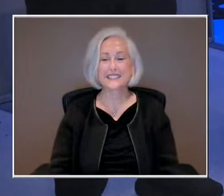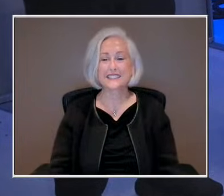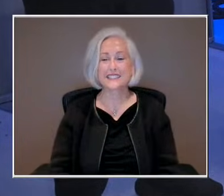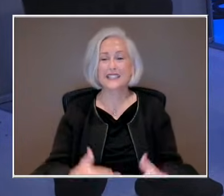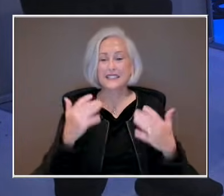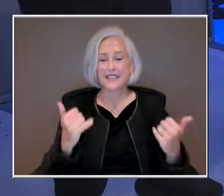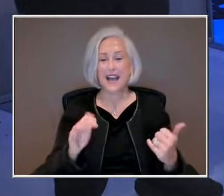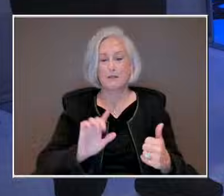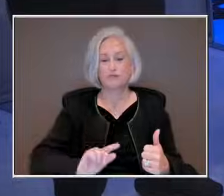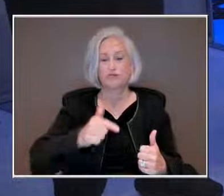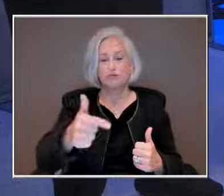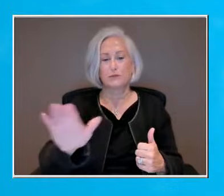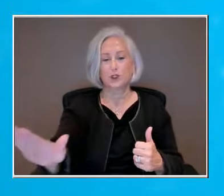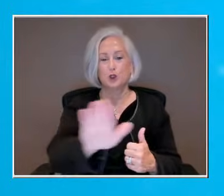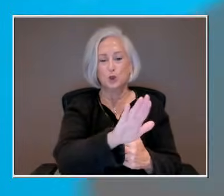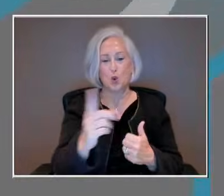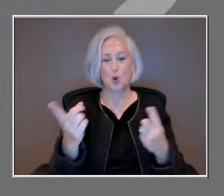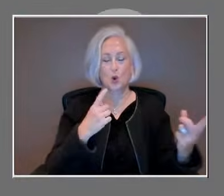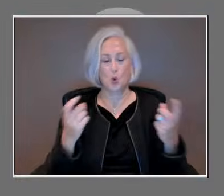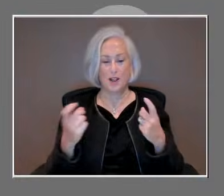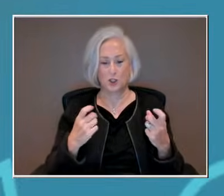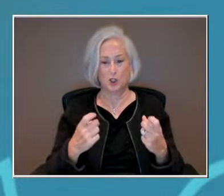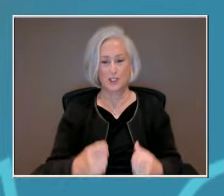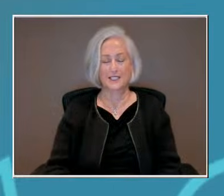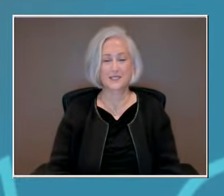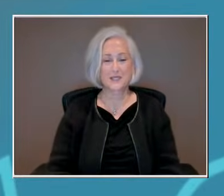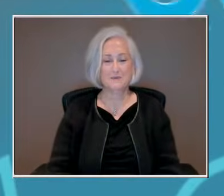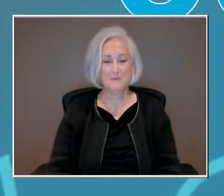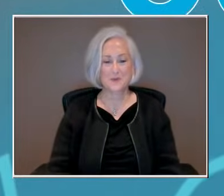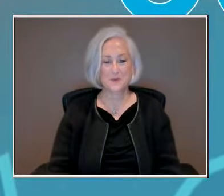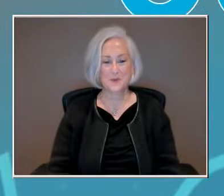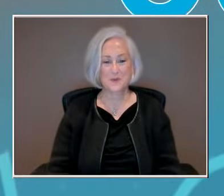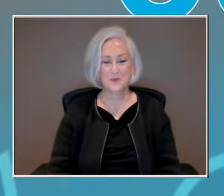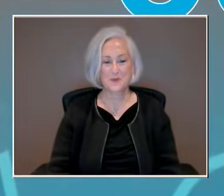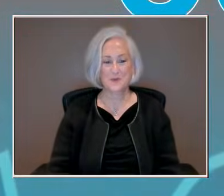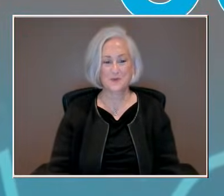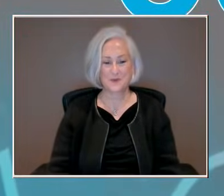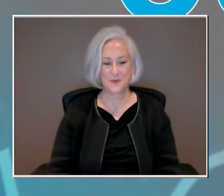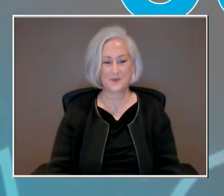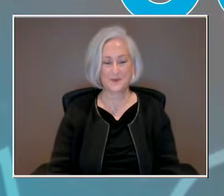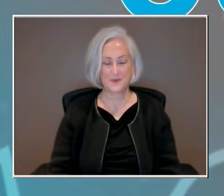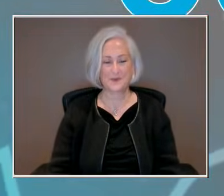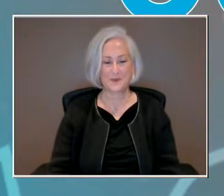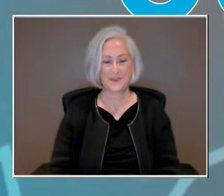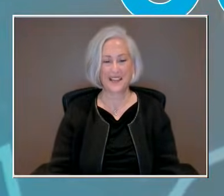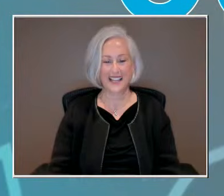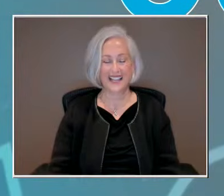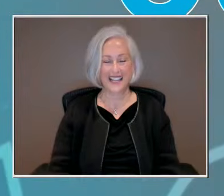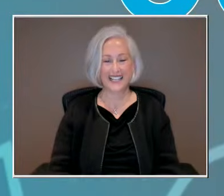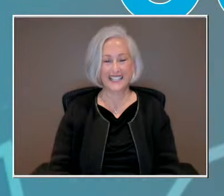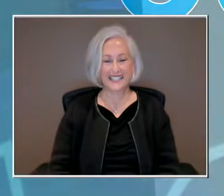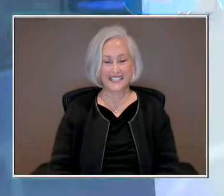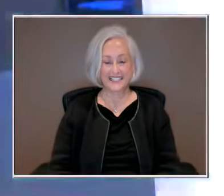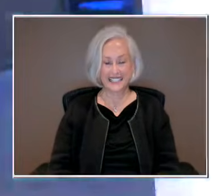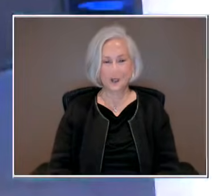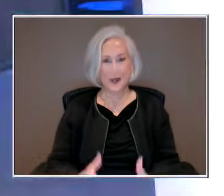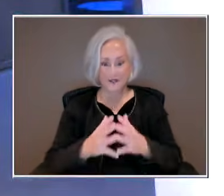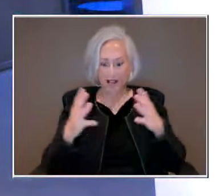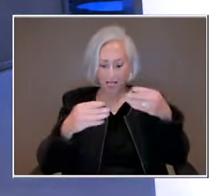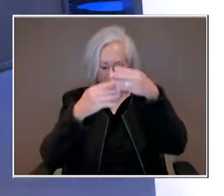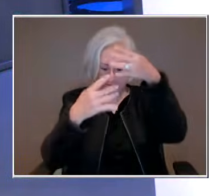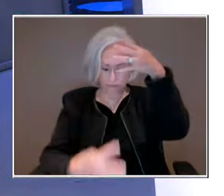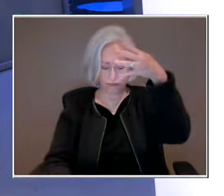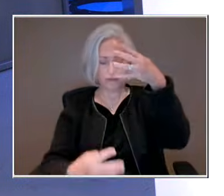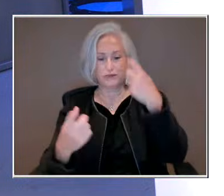from our community. I got so enthralled with that my chat yet, but I know the questions are there. We have lots of them.